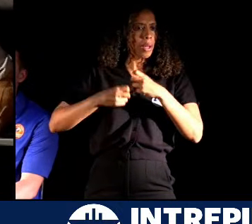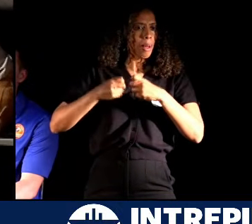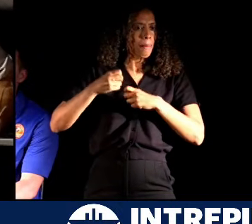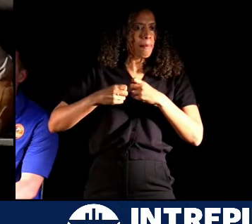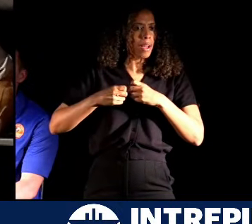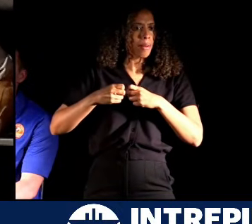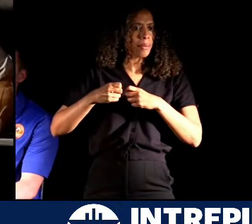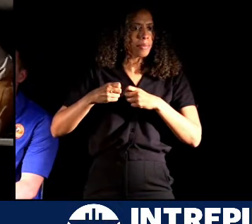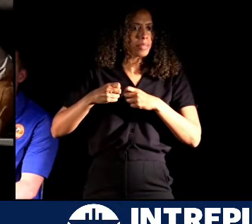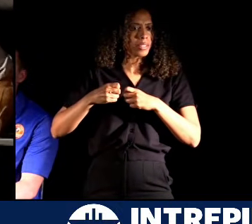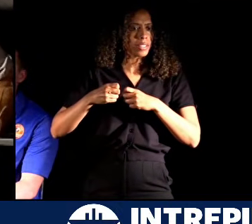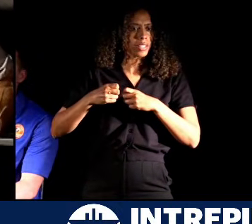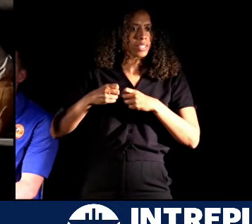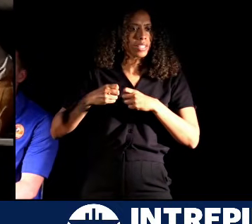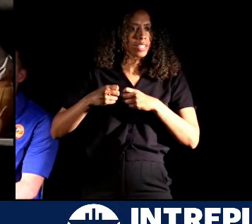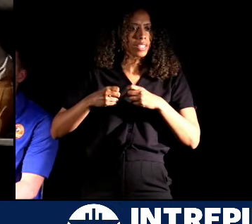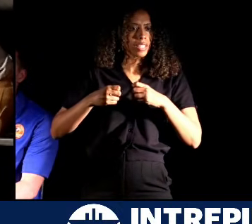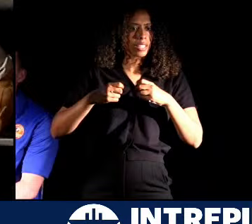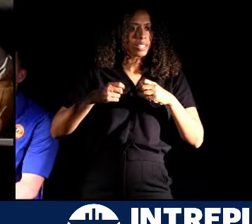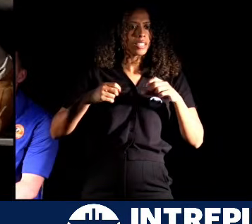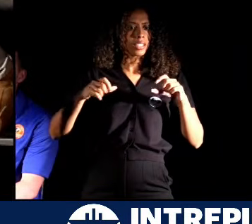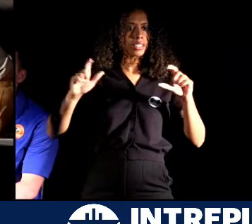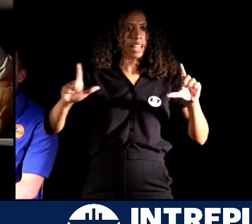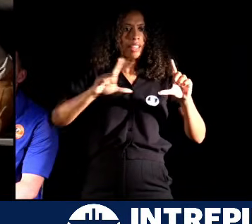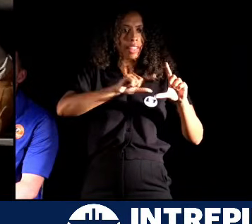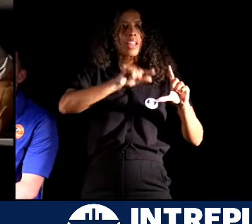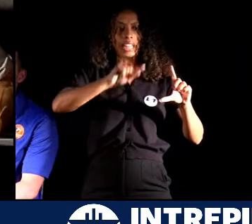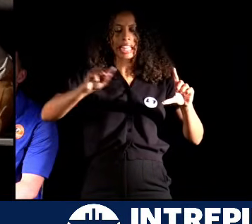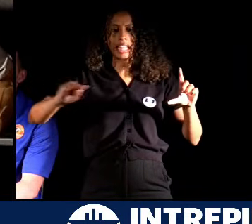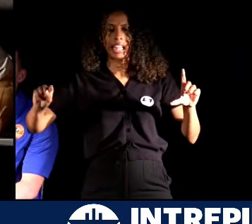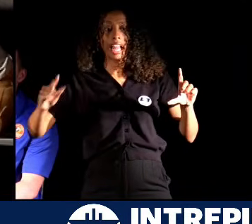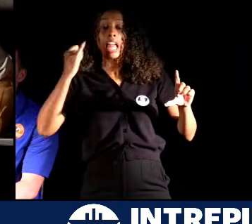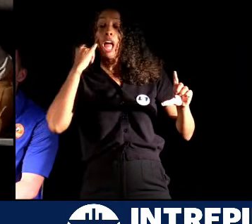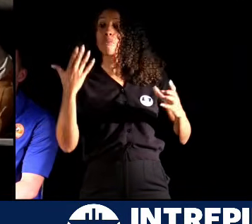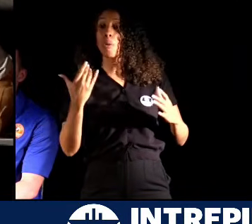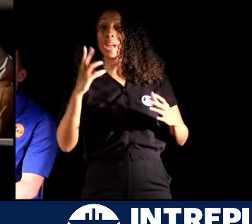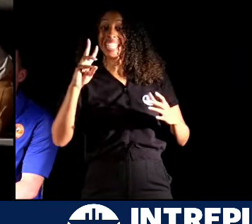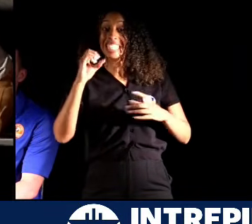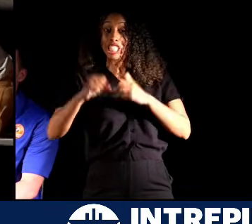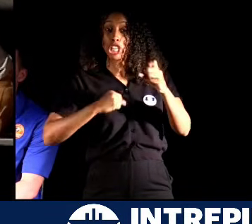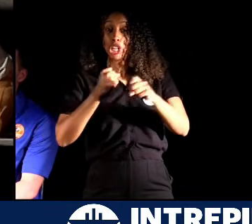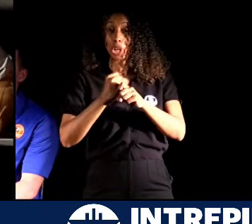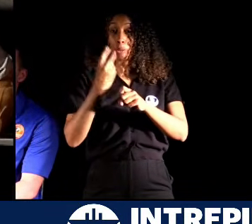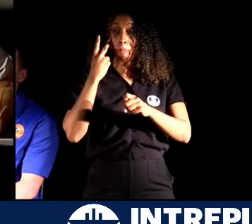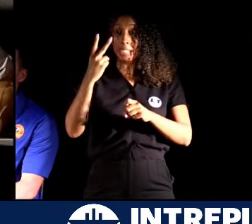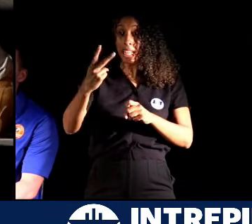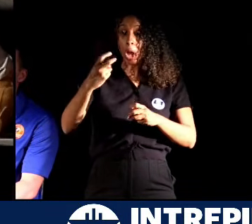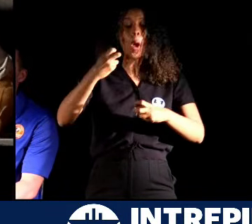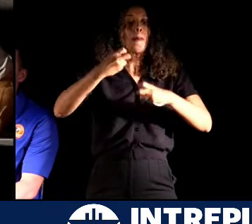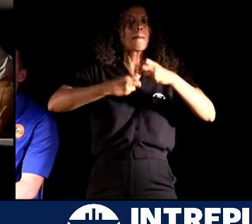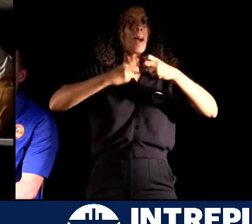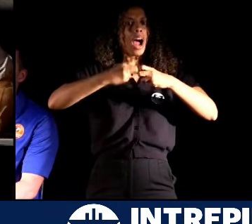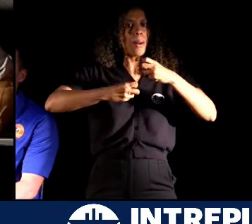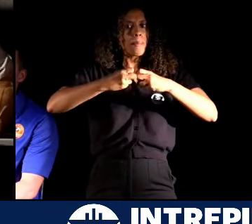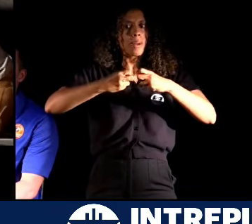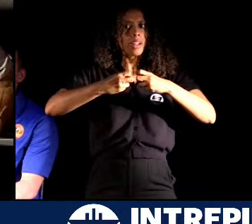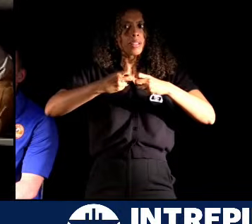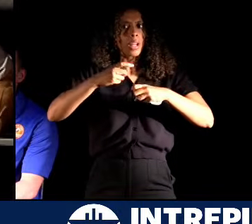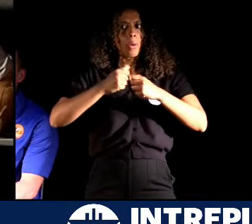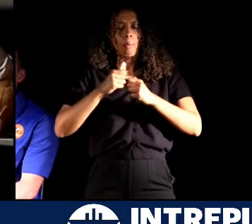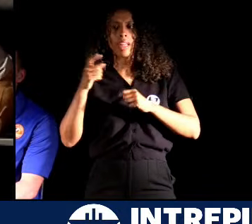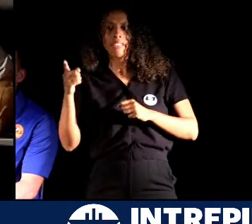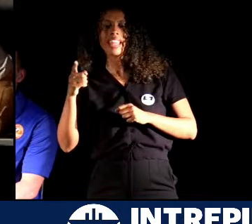guess what? If you are waiting for 60 years, and the first thing you get is you have problems with the instruments, it's not a good